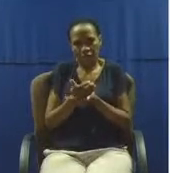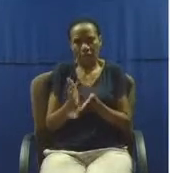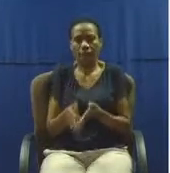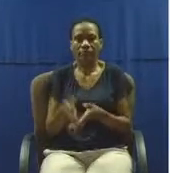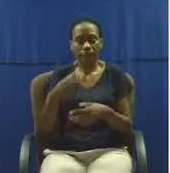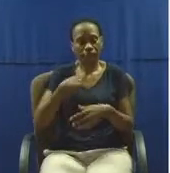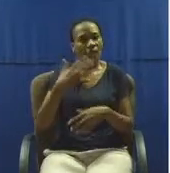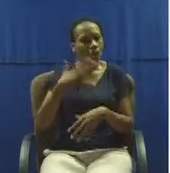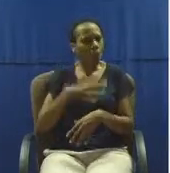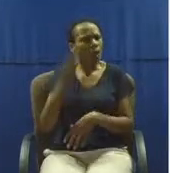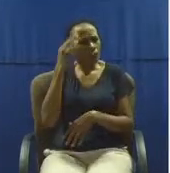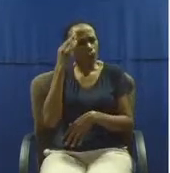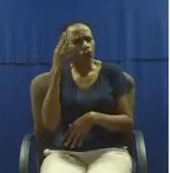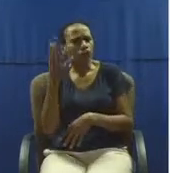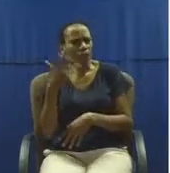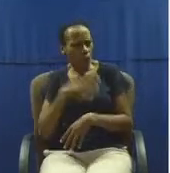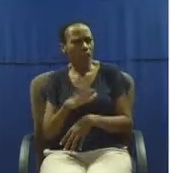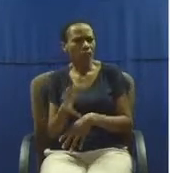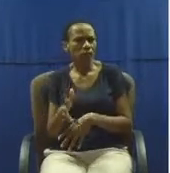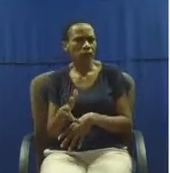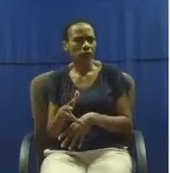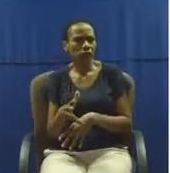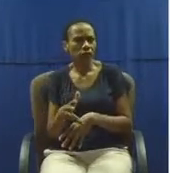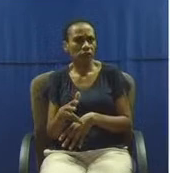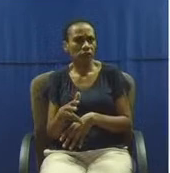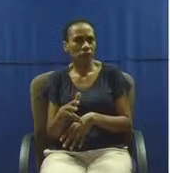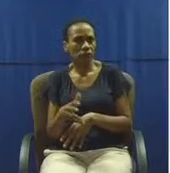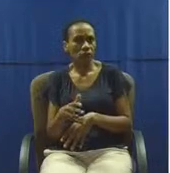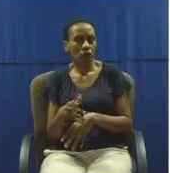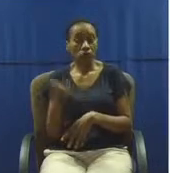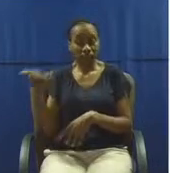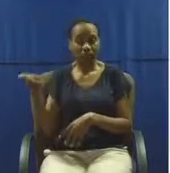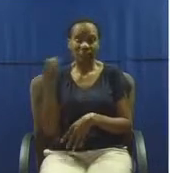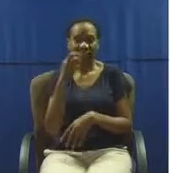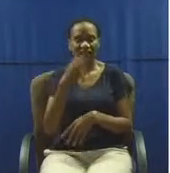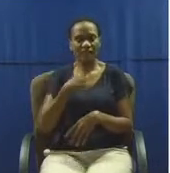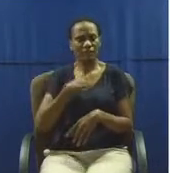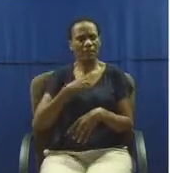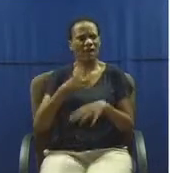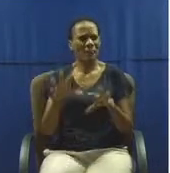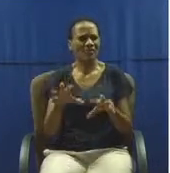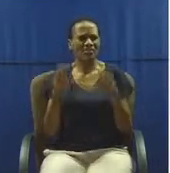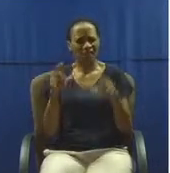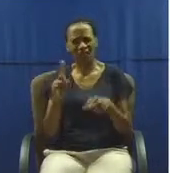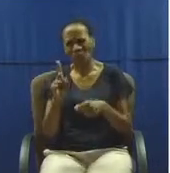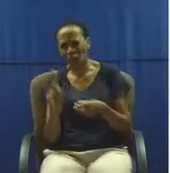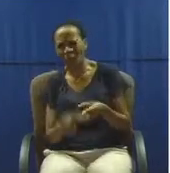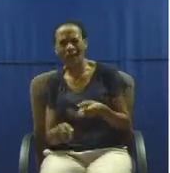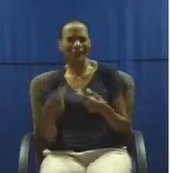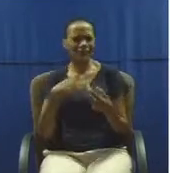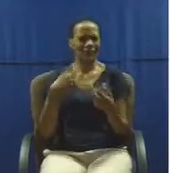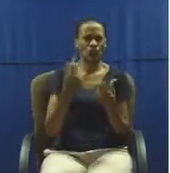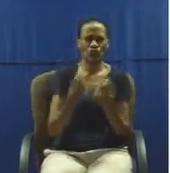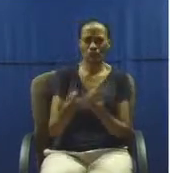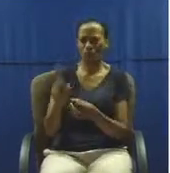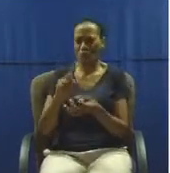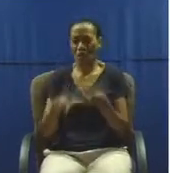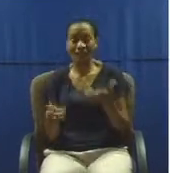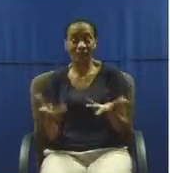know what, as president, I am scared of doing a whole number of things.